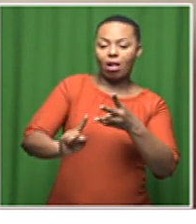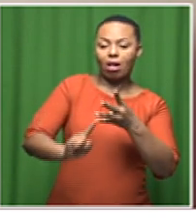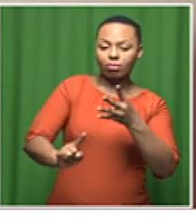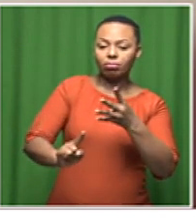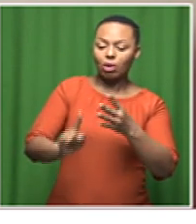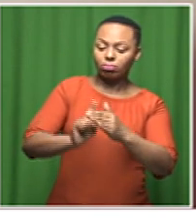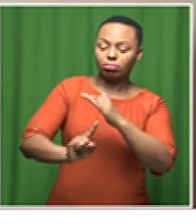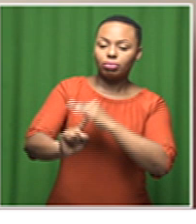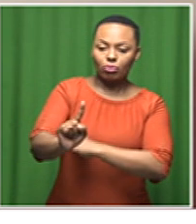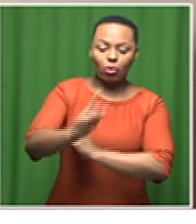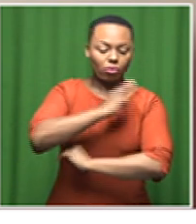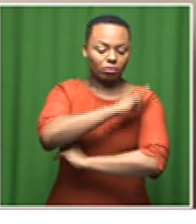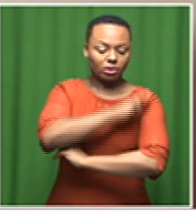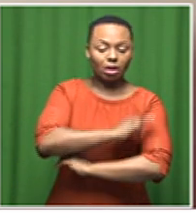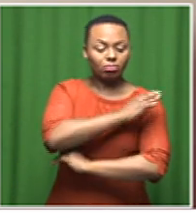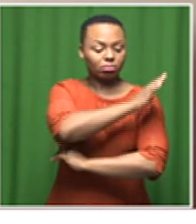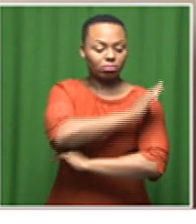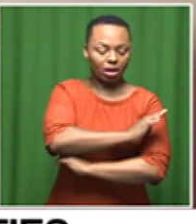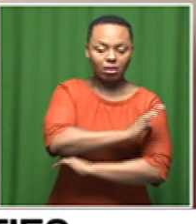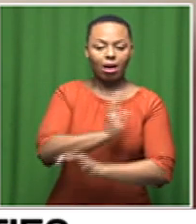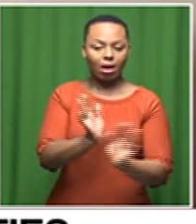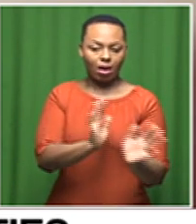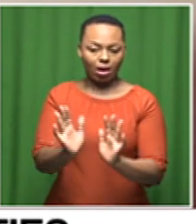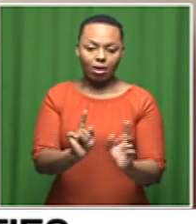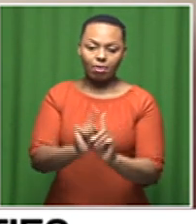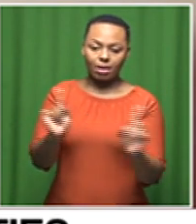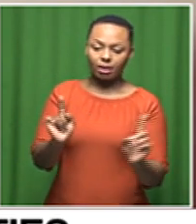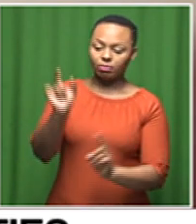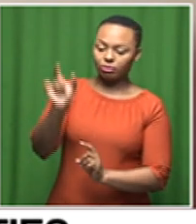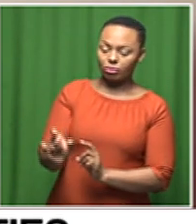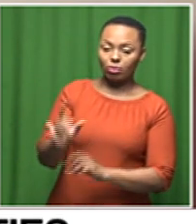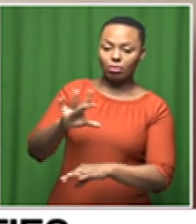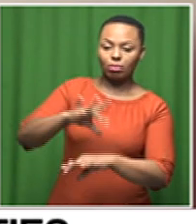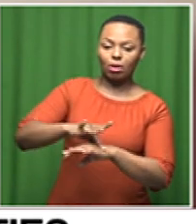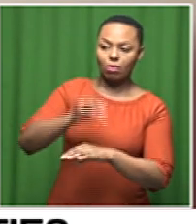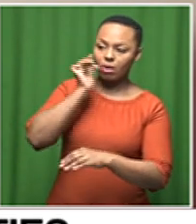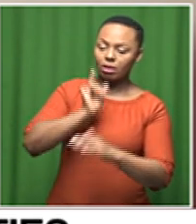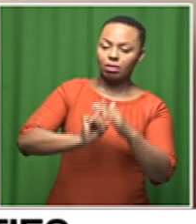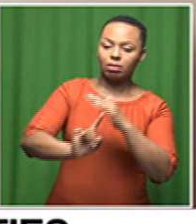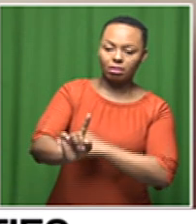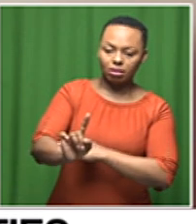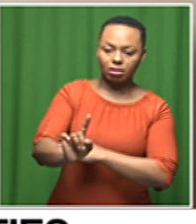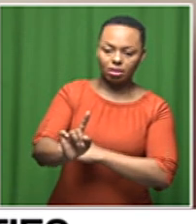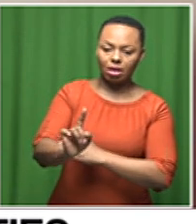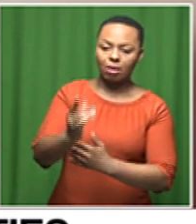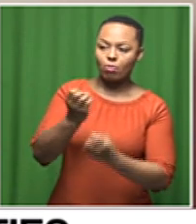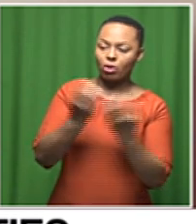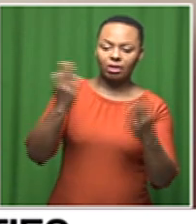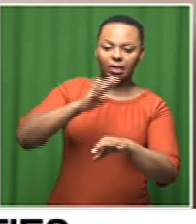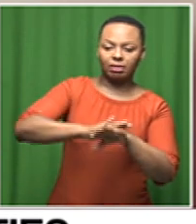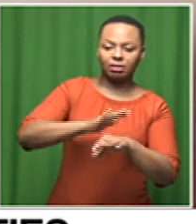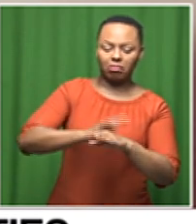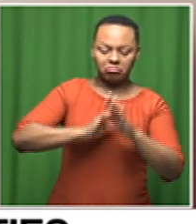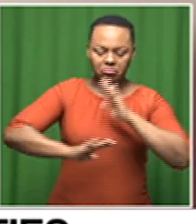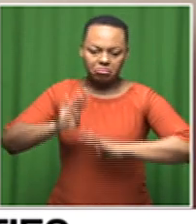go to facilities. But we find ourselves as patient, and in most cases, patient not exercising their